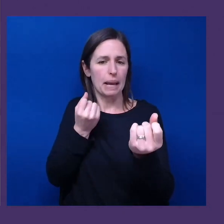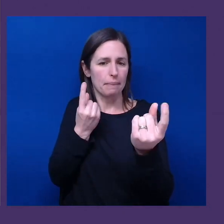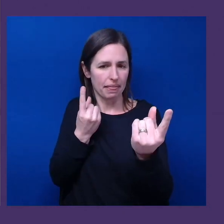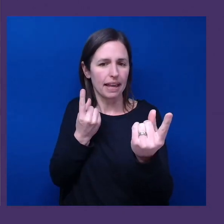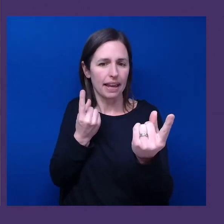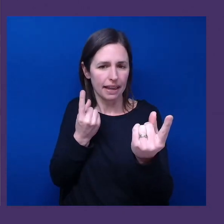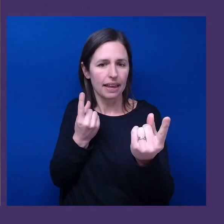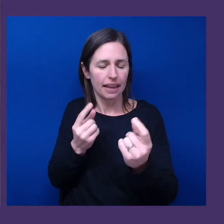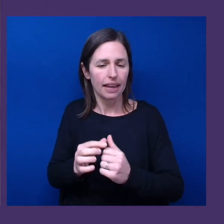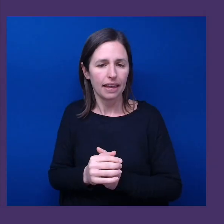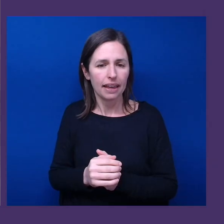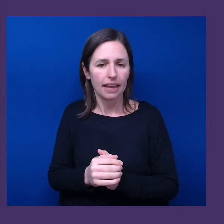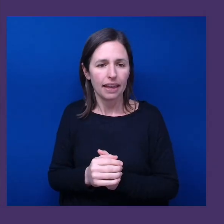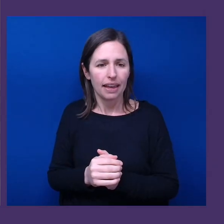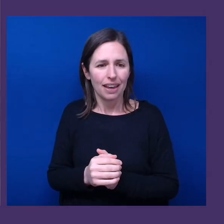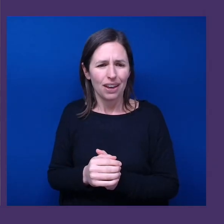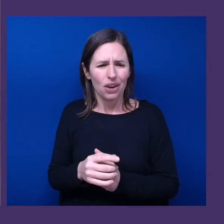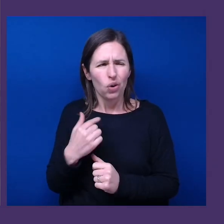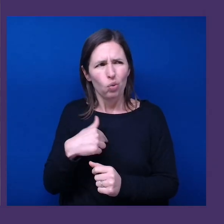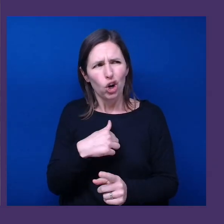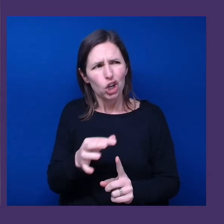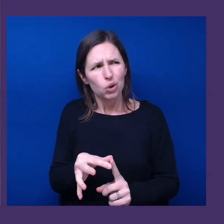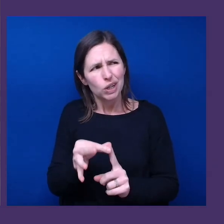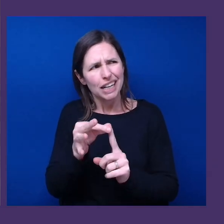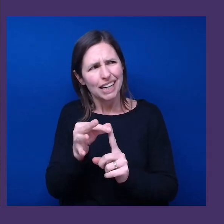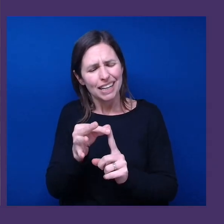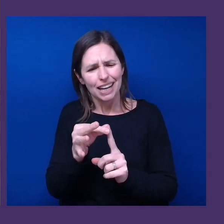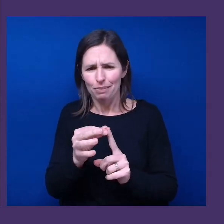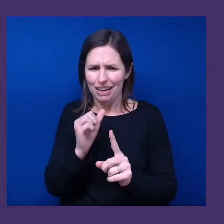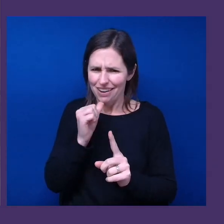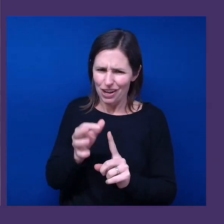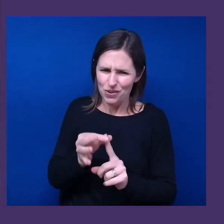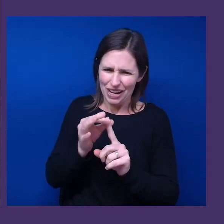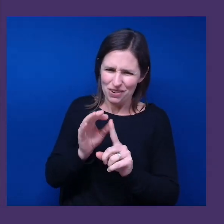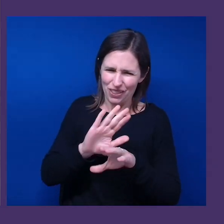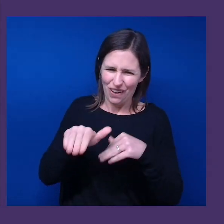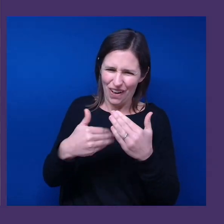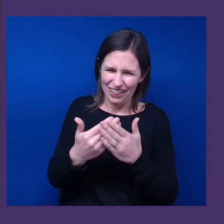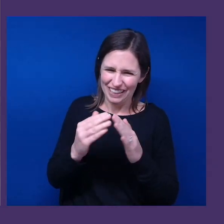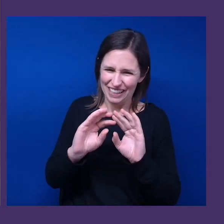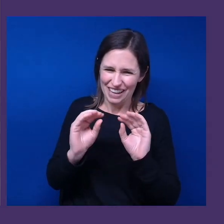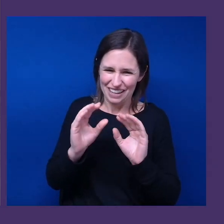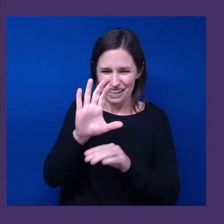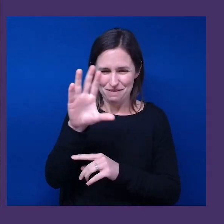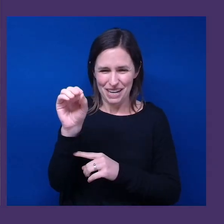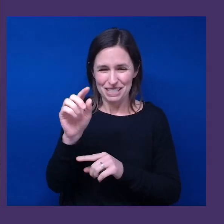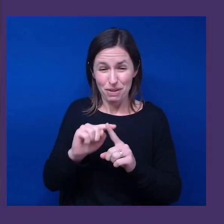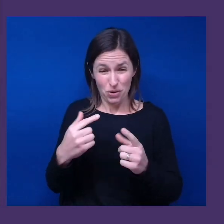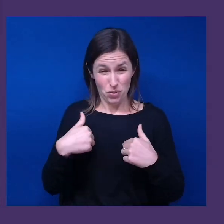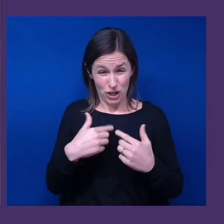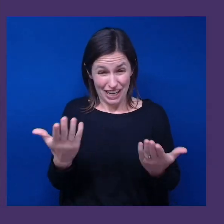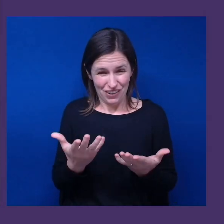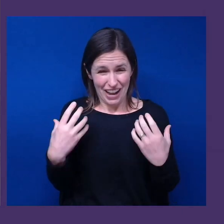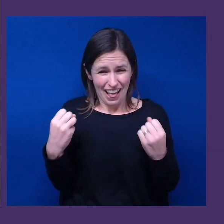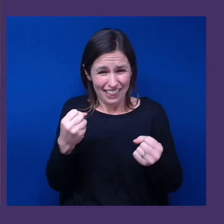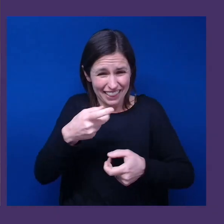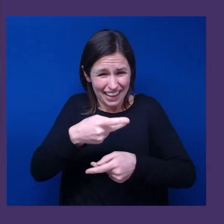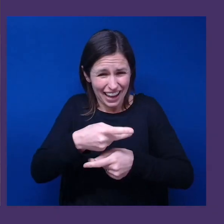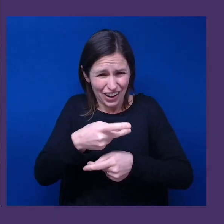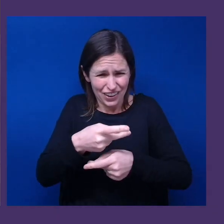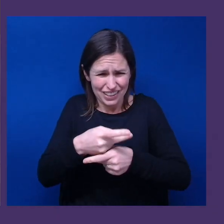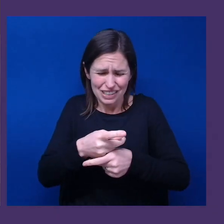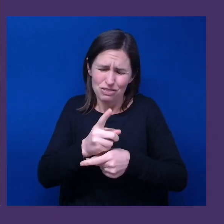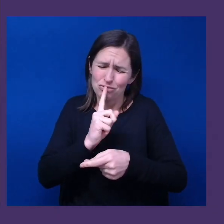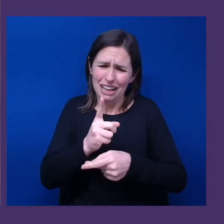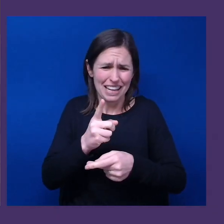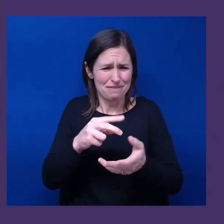think we're unique in that, not unique amongst all companies, but we're in healthcare, and there's just a deep mission that drives, trying to help people. And I